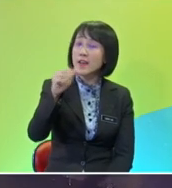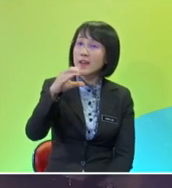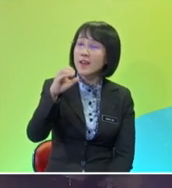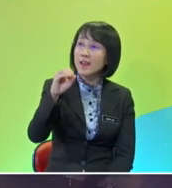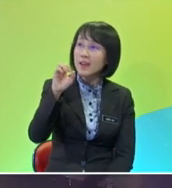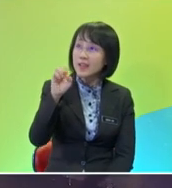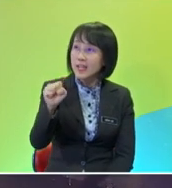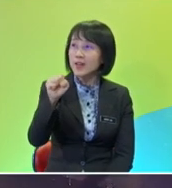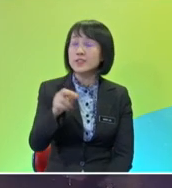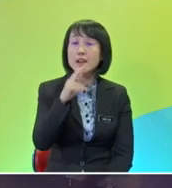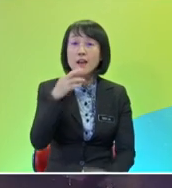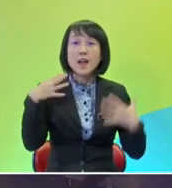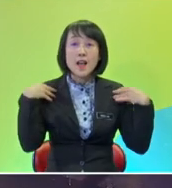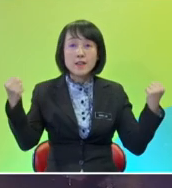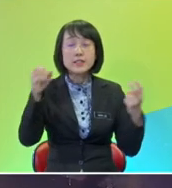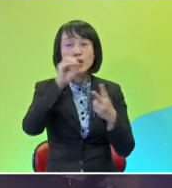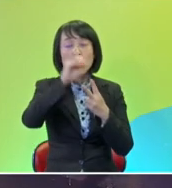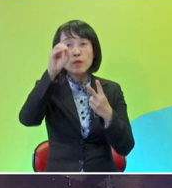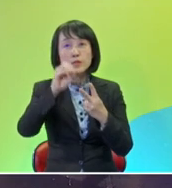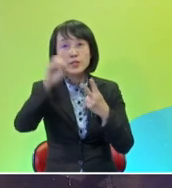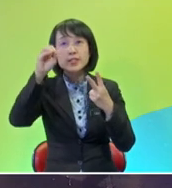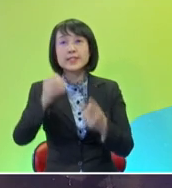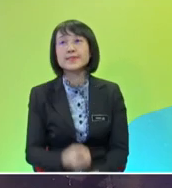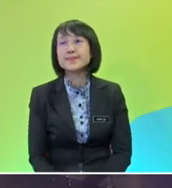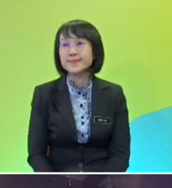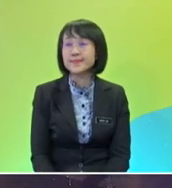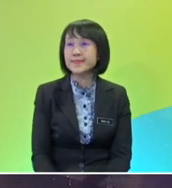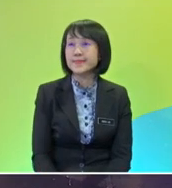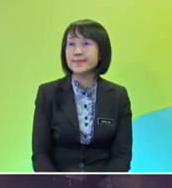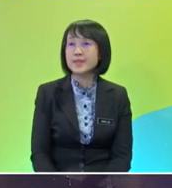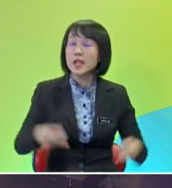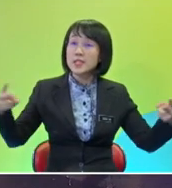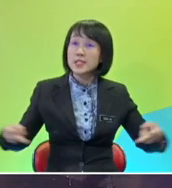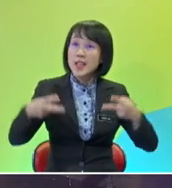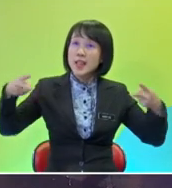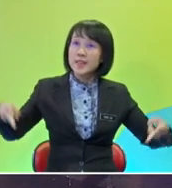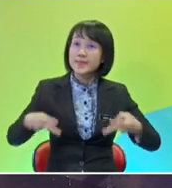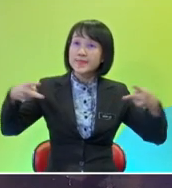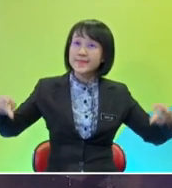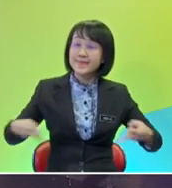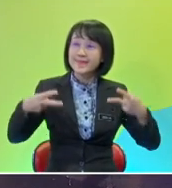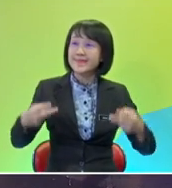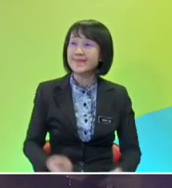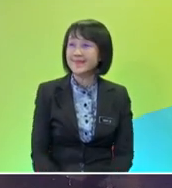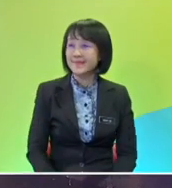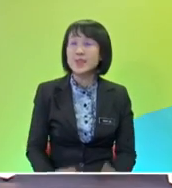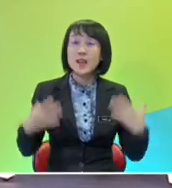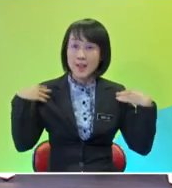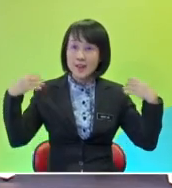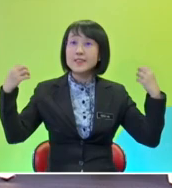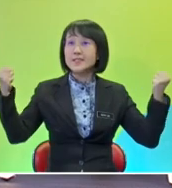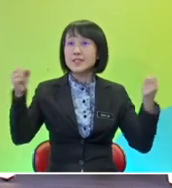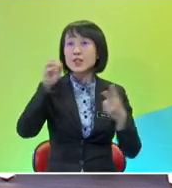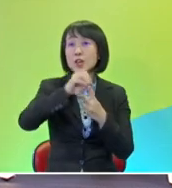So Alex read Cindy's opinion that right. salad, which is in front of you, yes. is a healthy